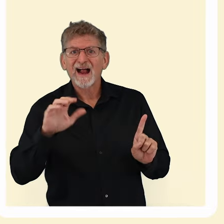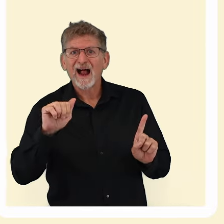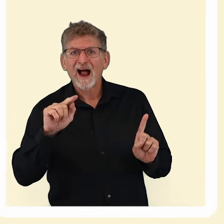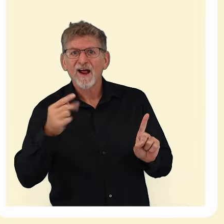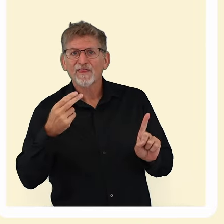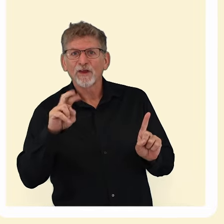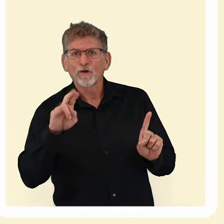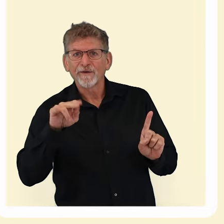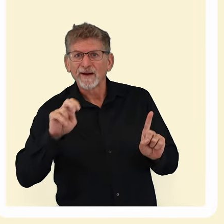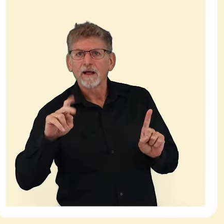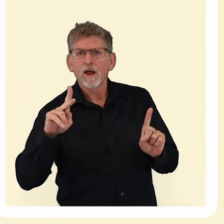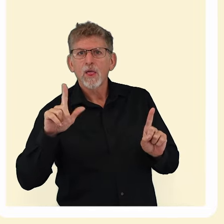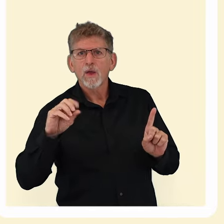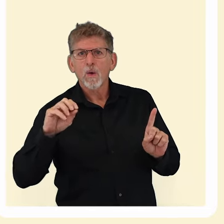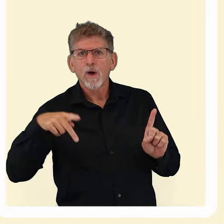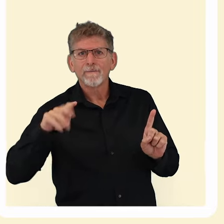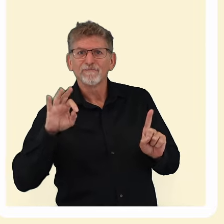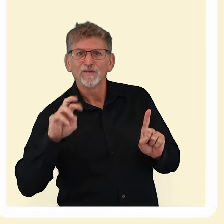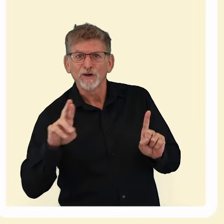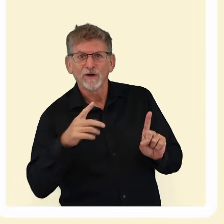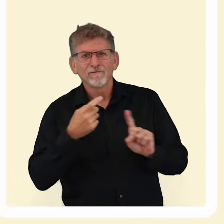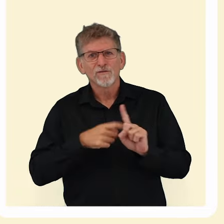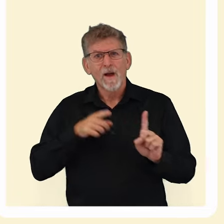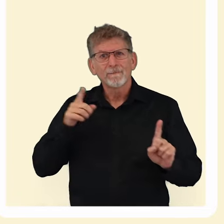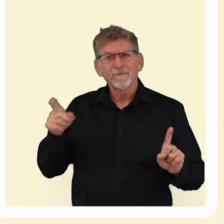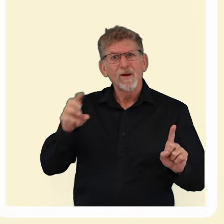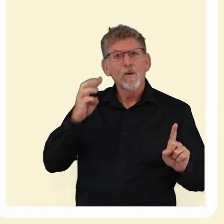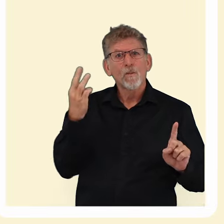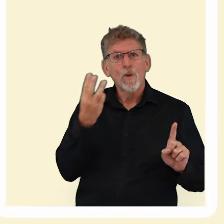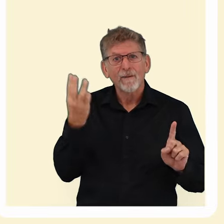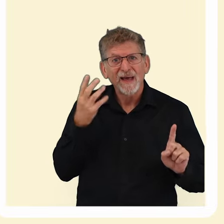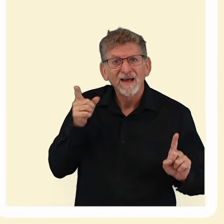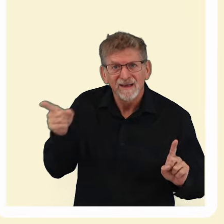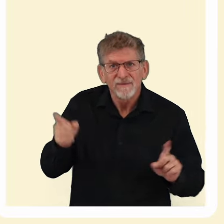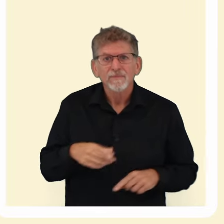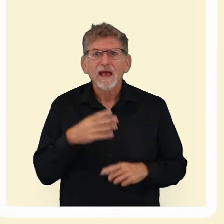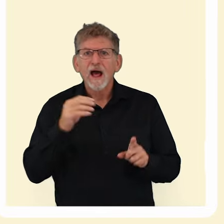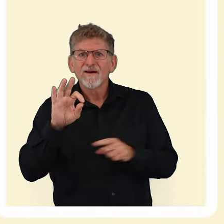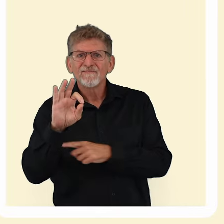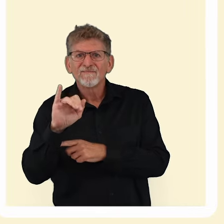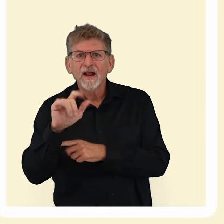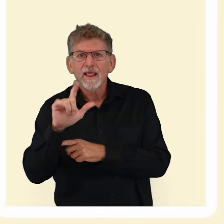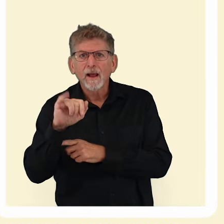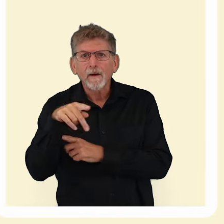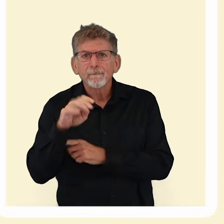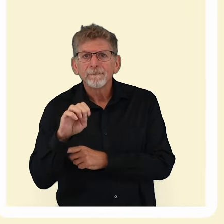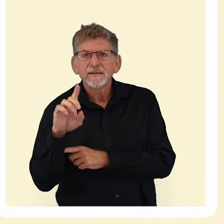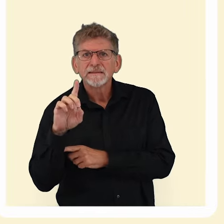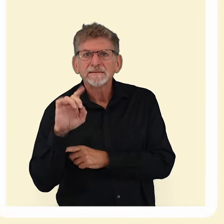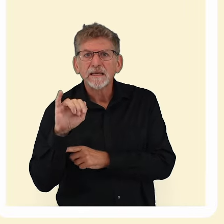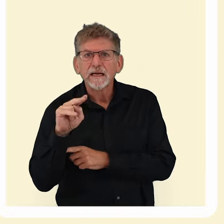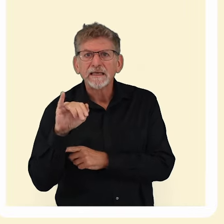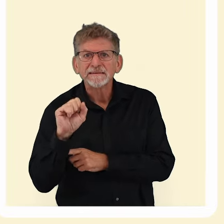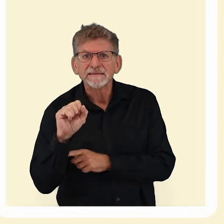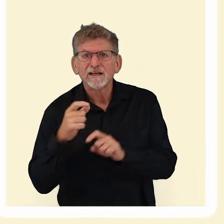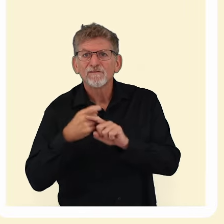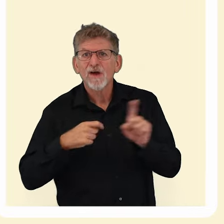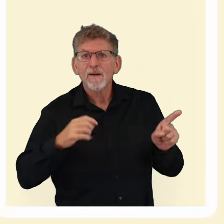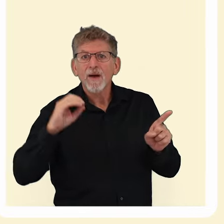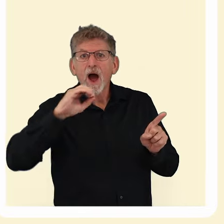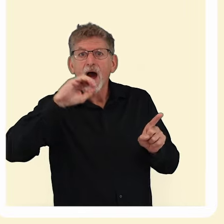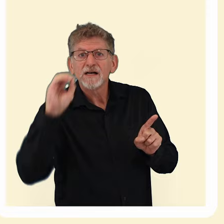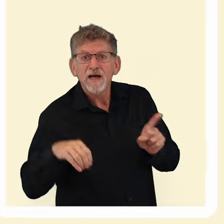Catherine Klopfer from Winnipeg and Philippe Dennis from Ottawa that have joined. A third one will be